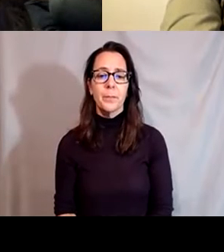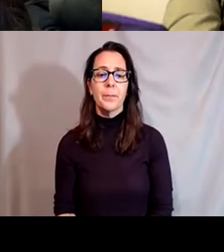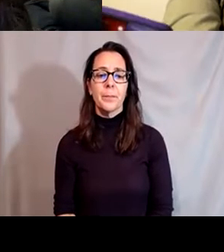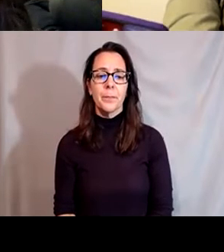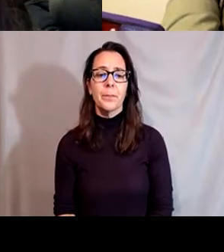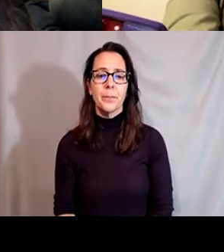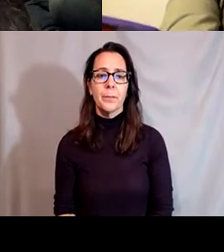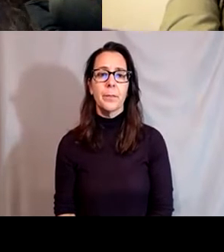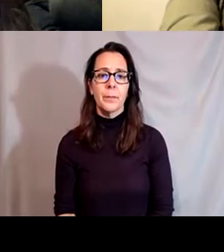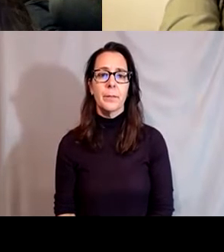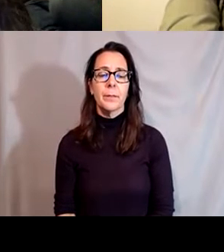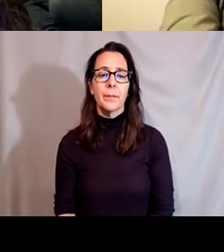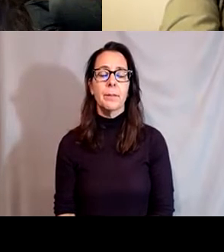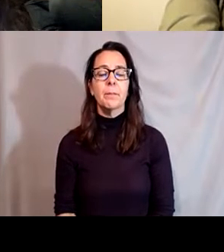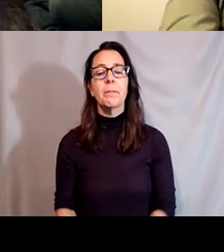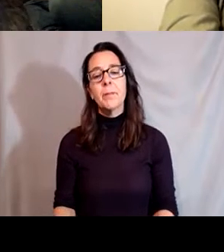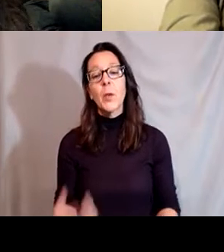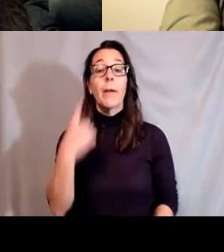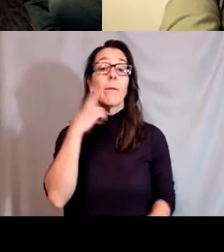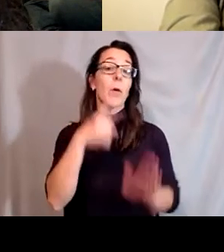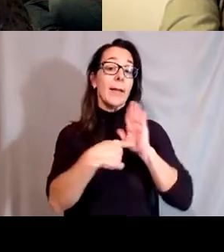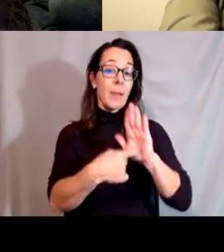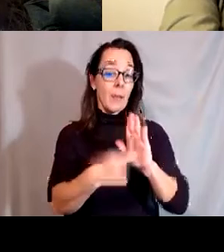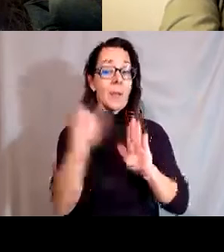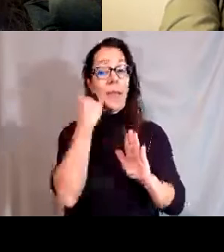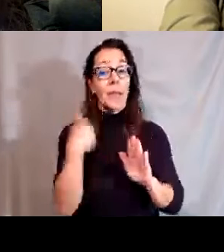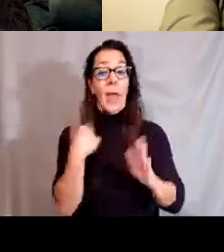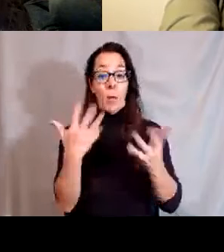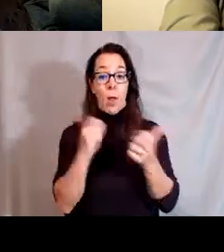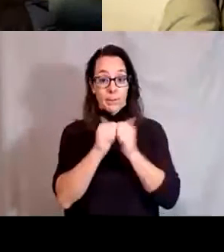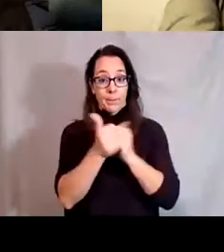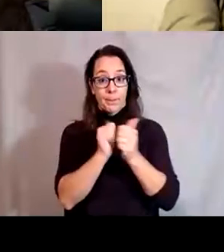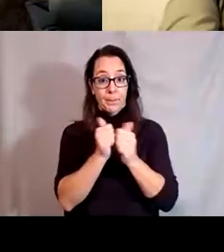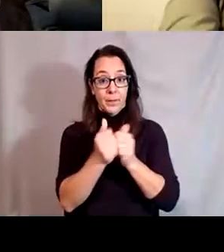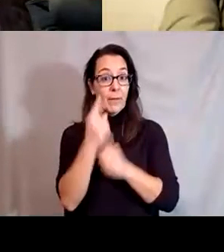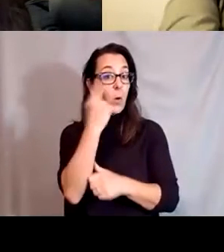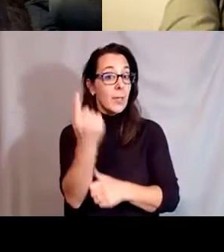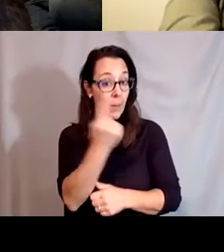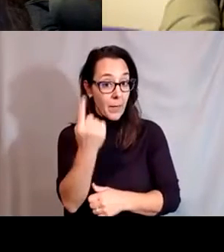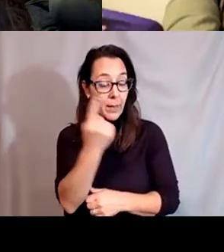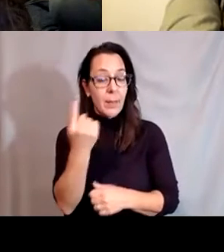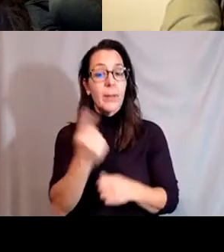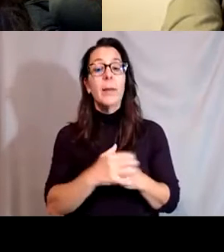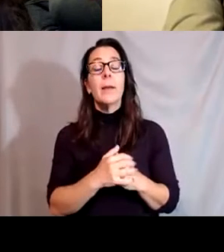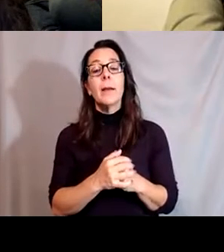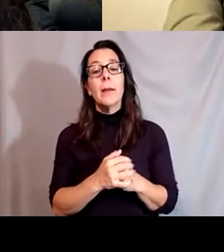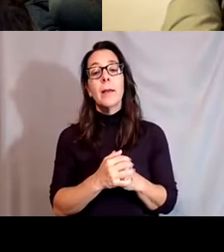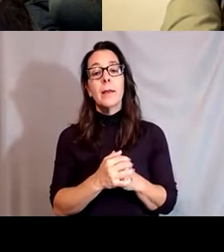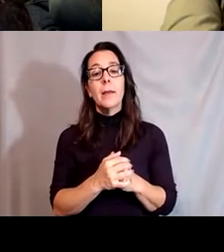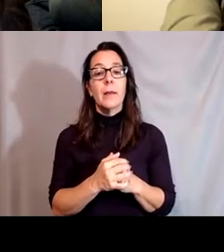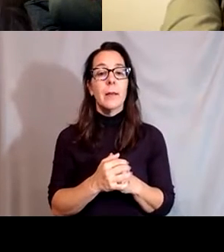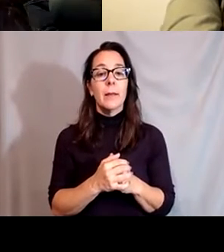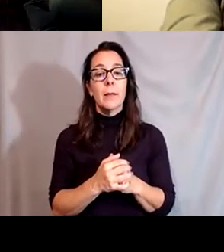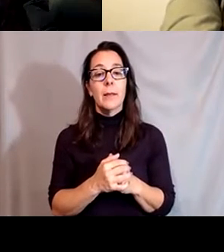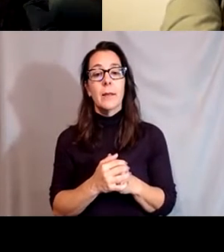for something. If, for example, if I wanted to run for something. I could be on Medicaid or on government